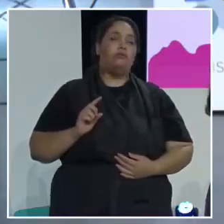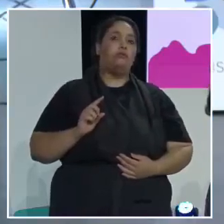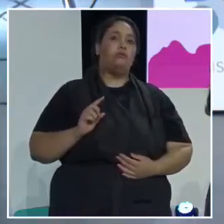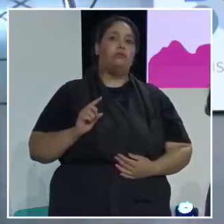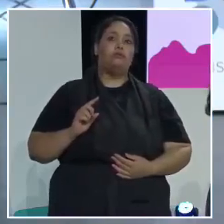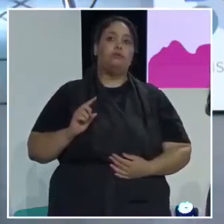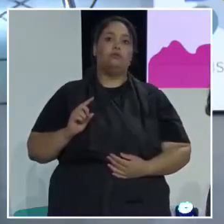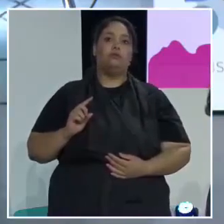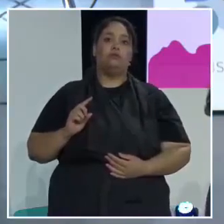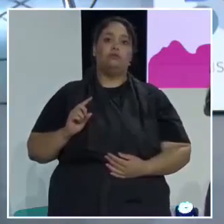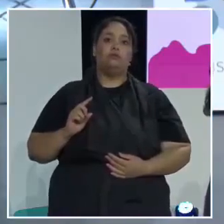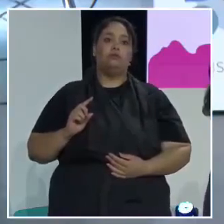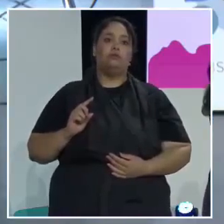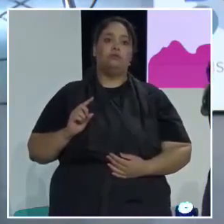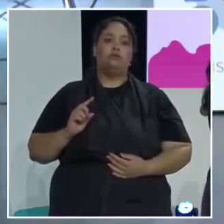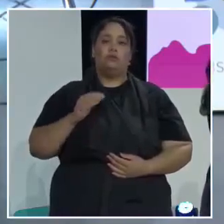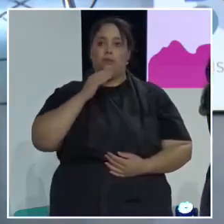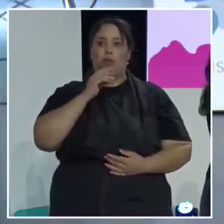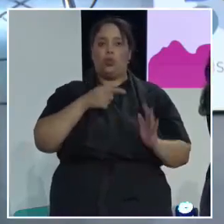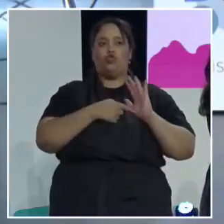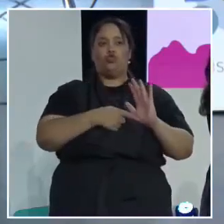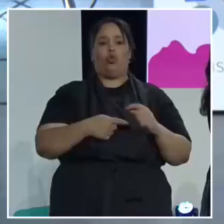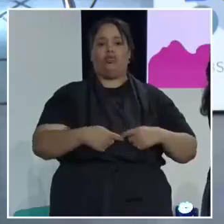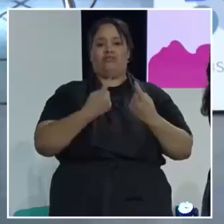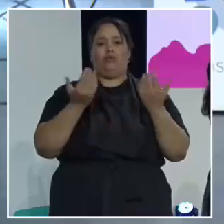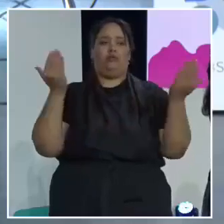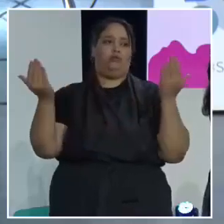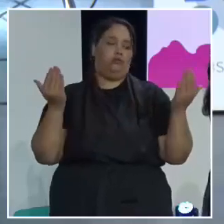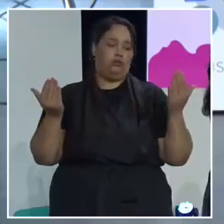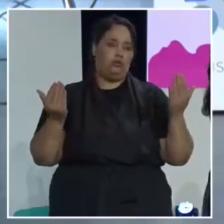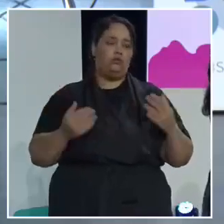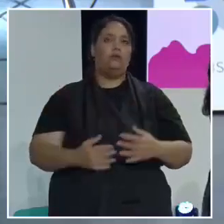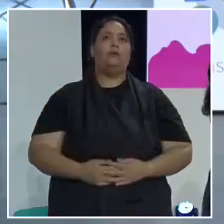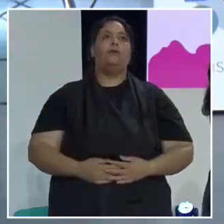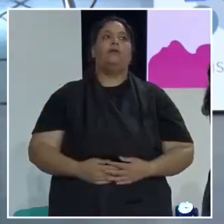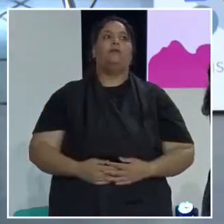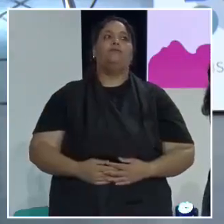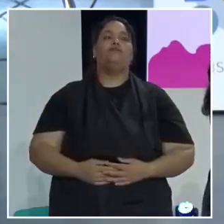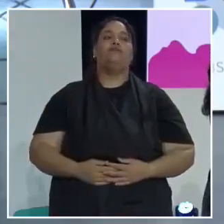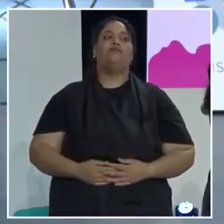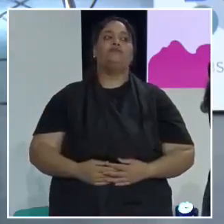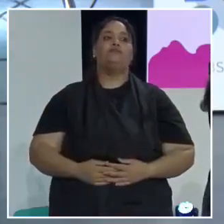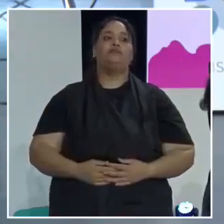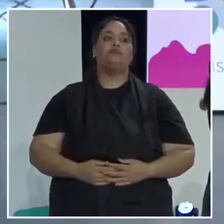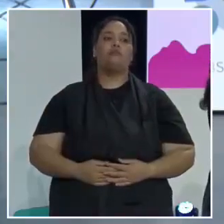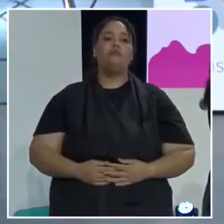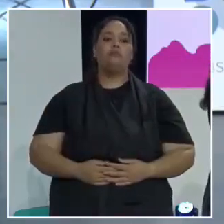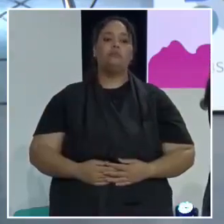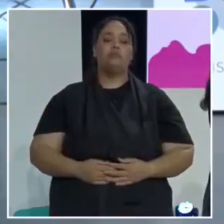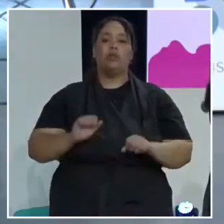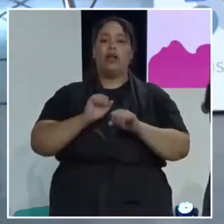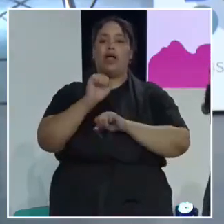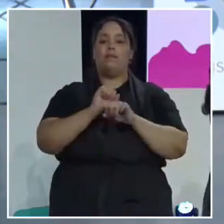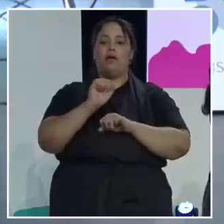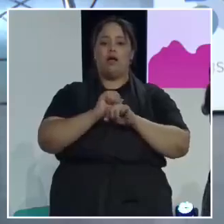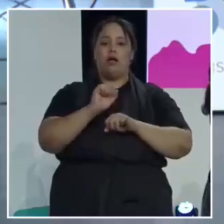difference between the two? And then, and I close by saying, this division of labor, of